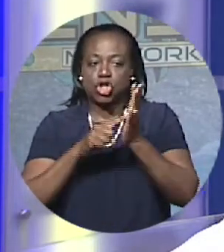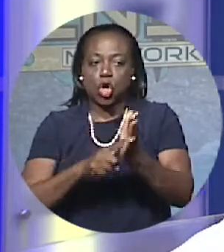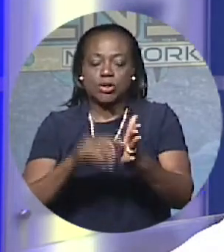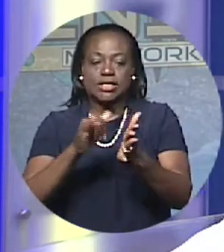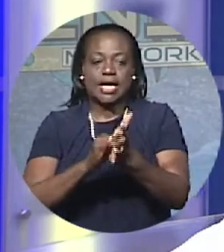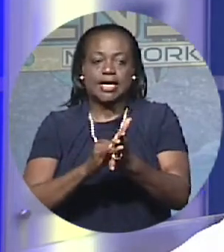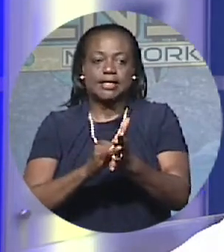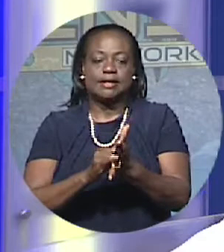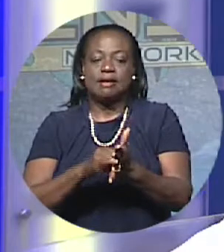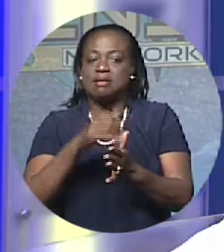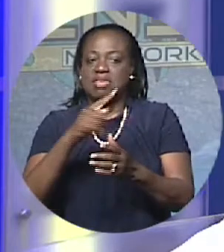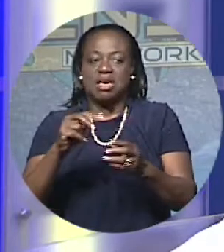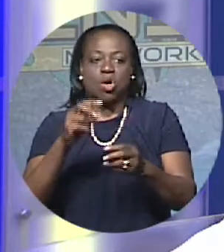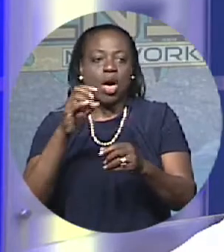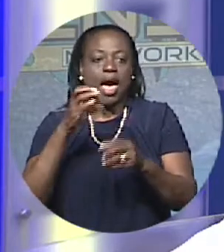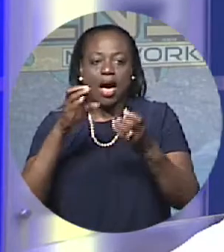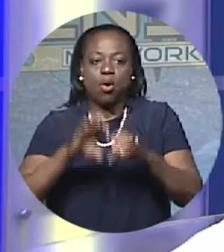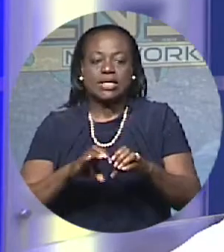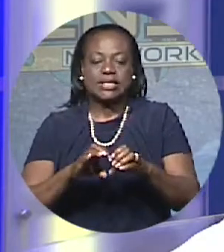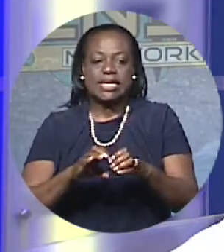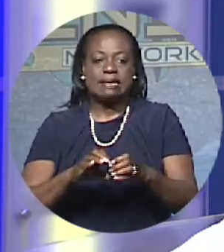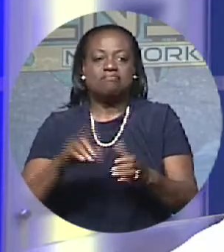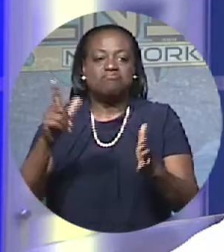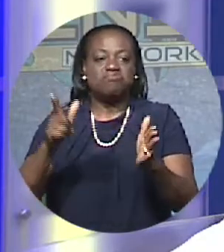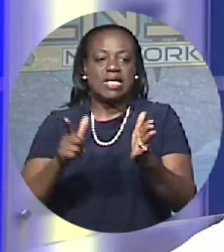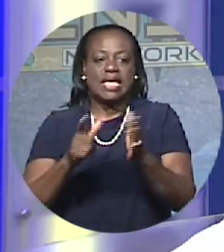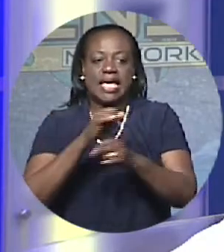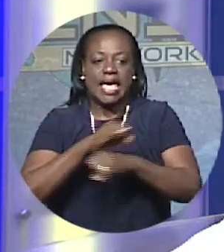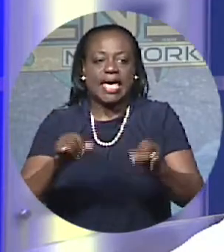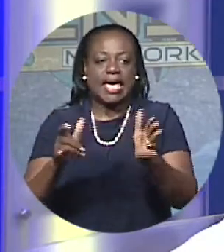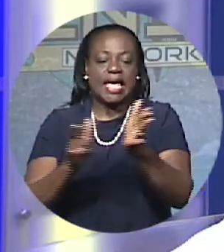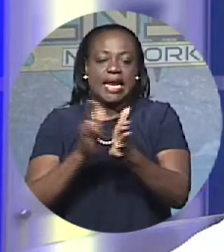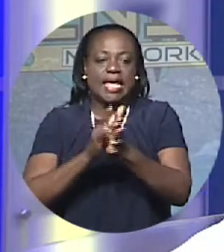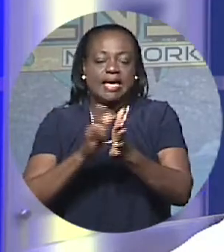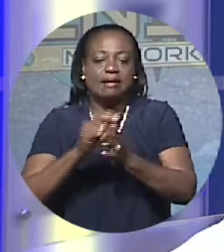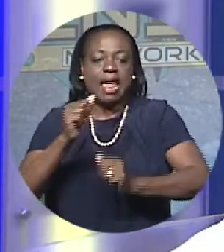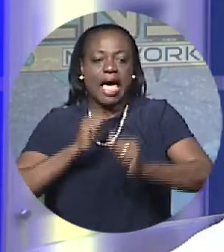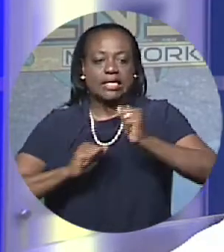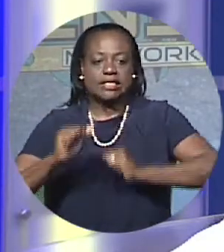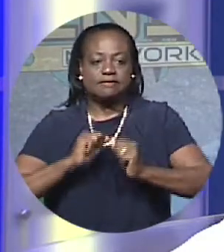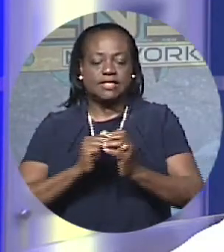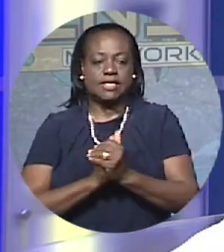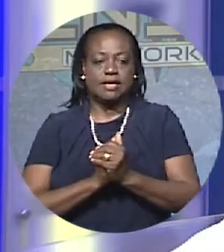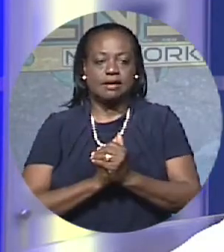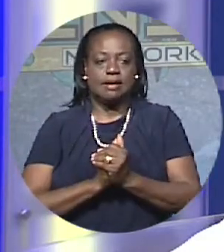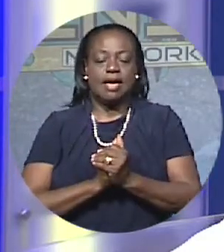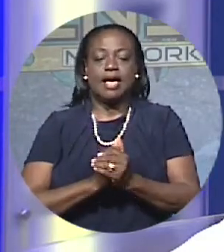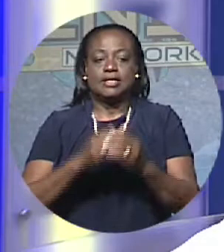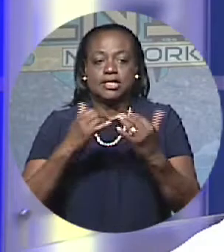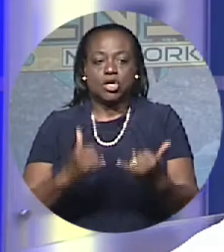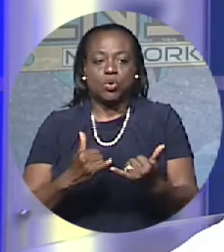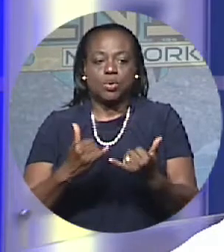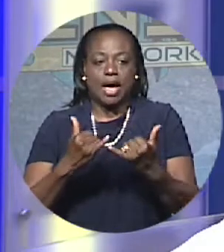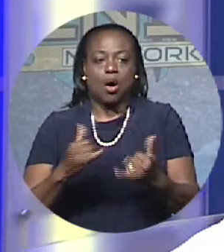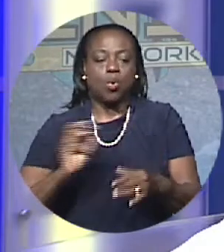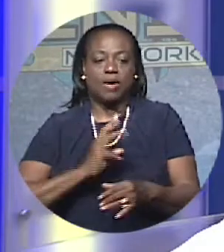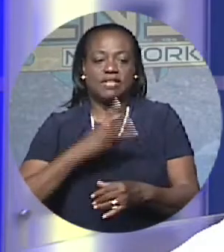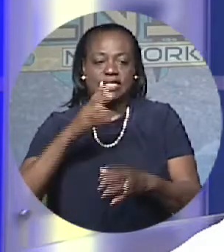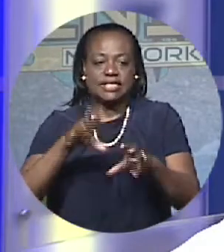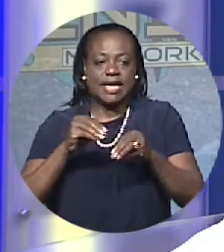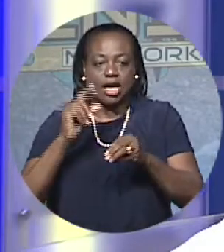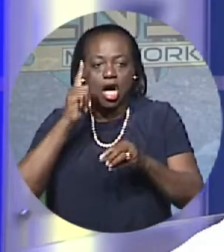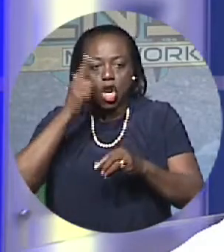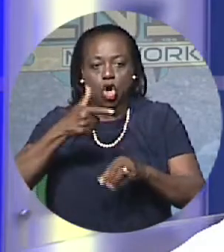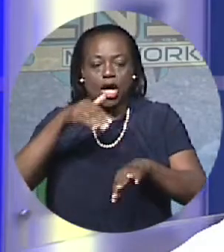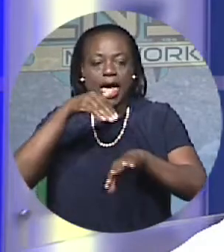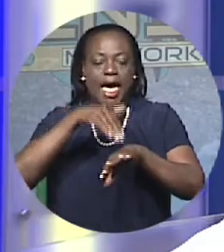are fueling illegal activity. This has prompted officials to take a critical look at this business and their link to crime. Our Janea Noel